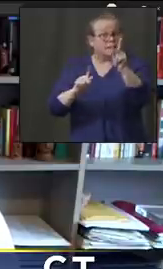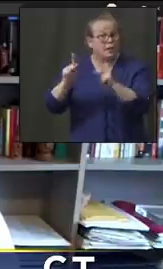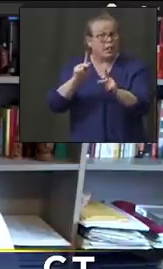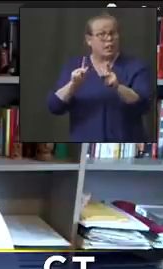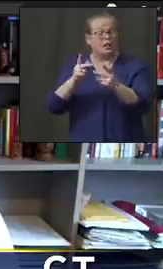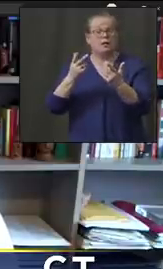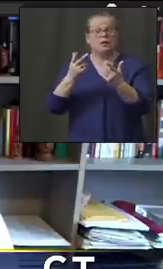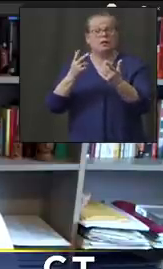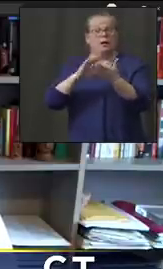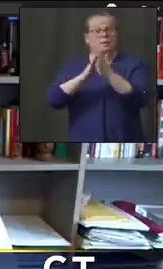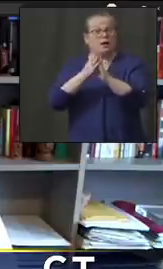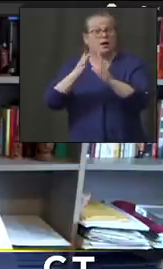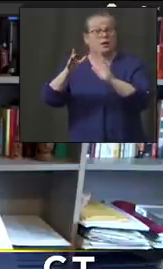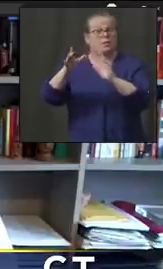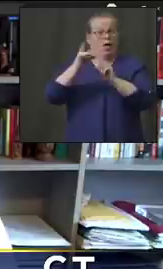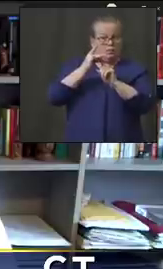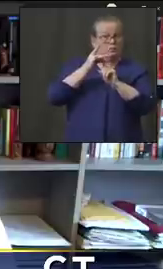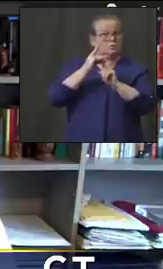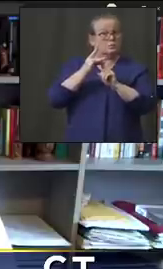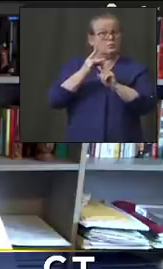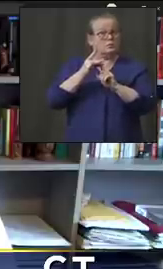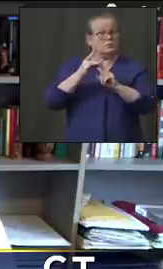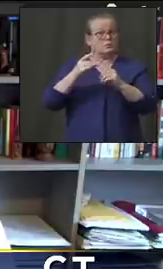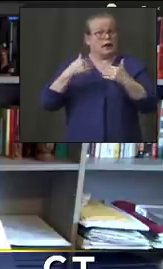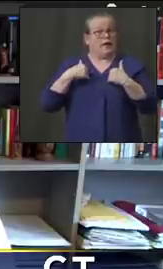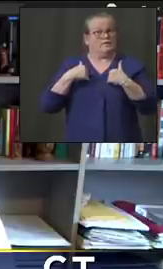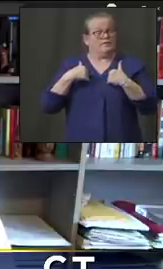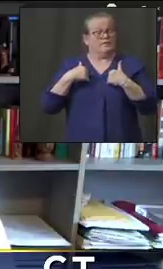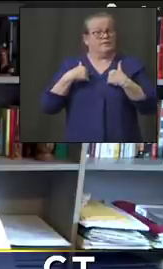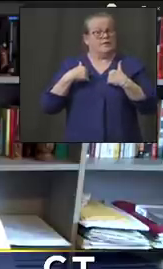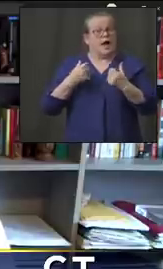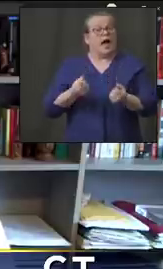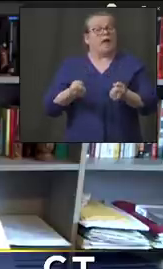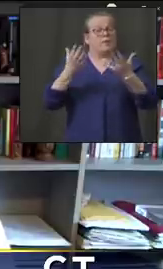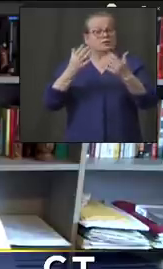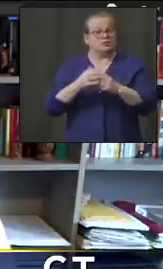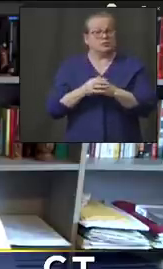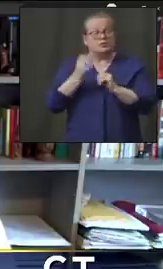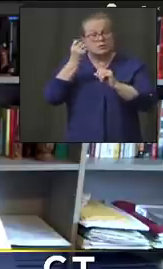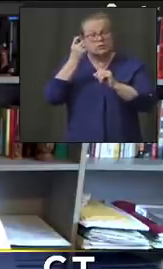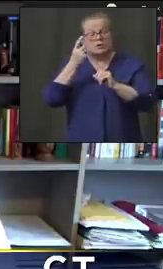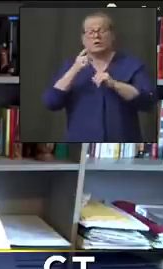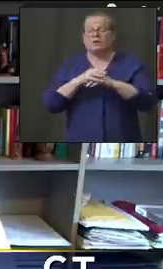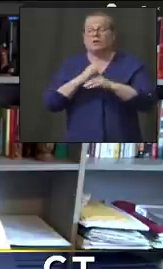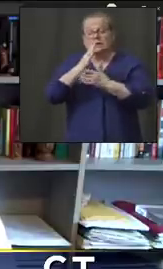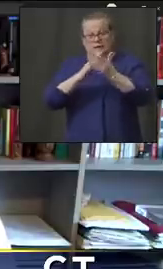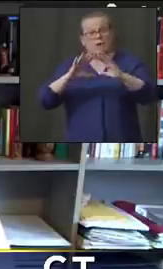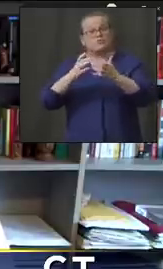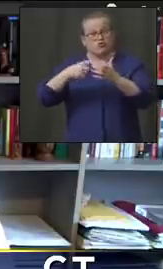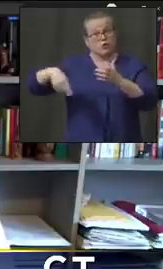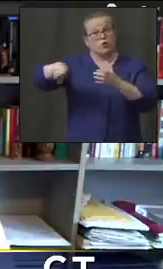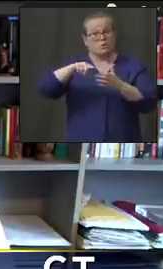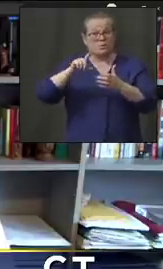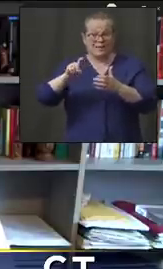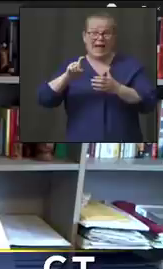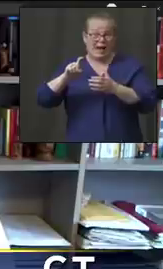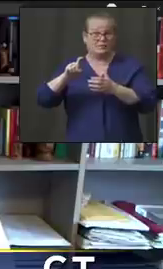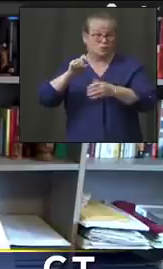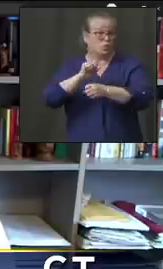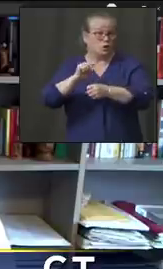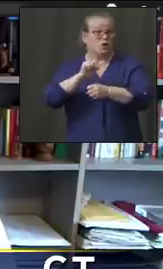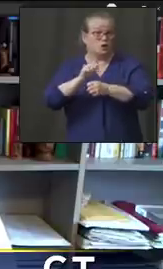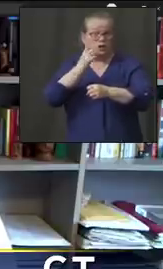that we're going to do is for those groups that have to work, we're going to we're actually in the process of coming up